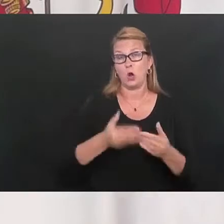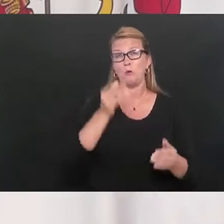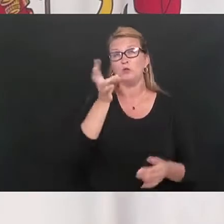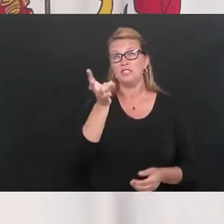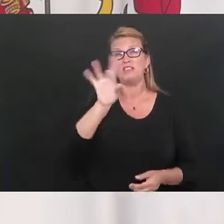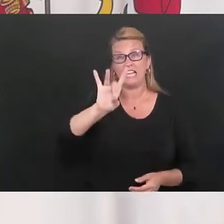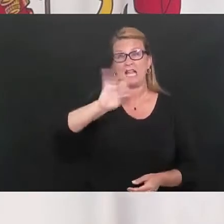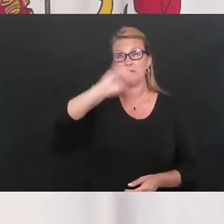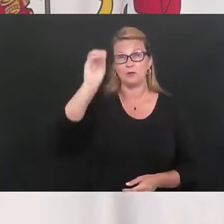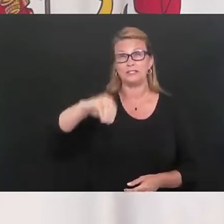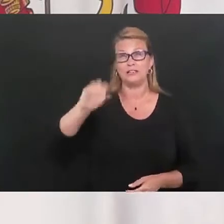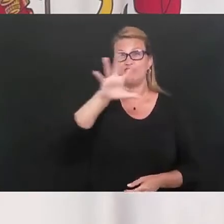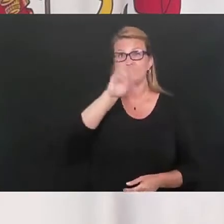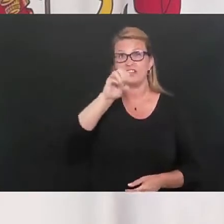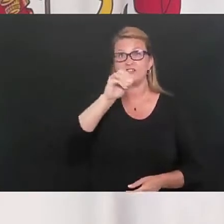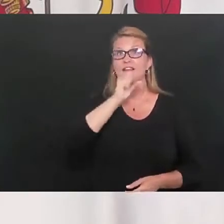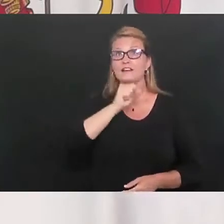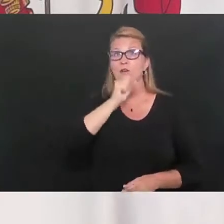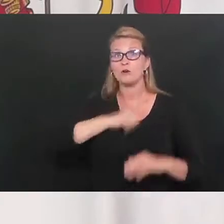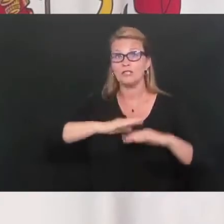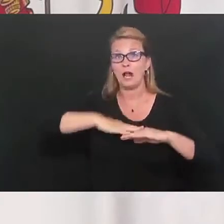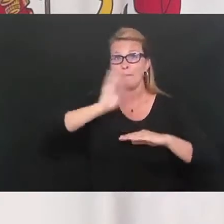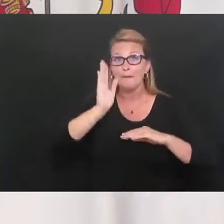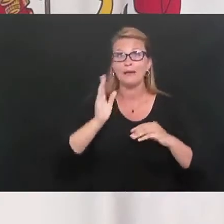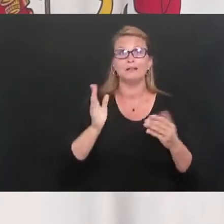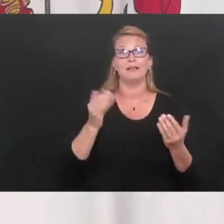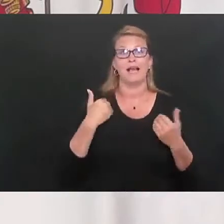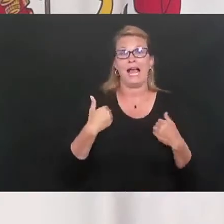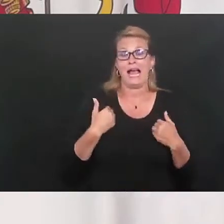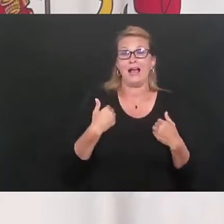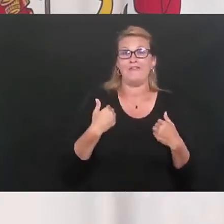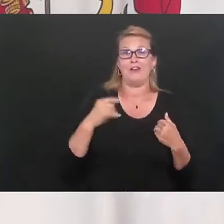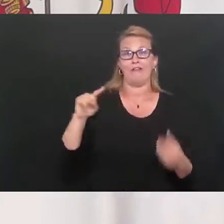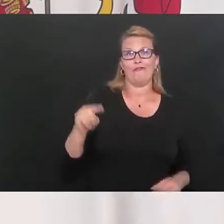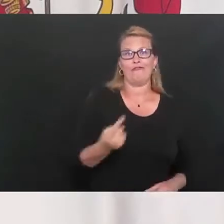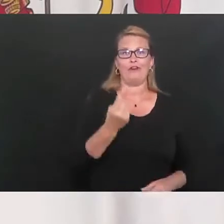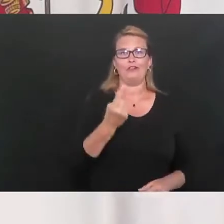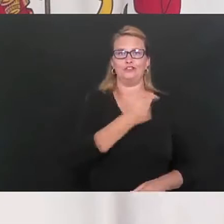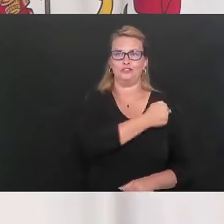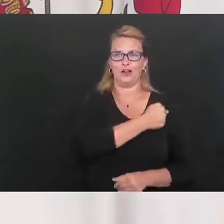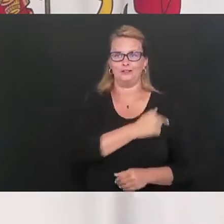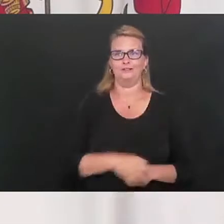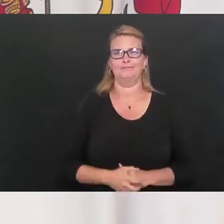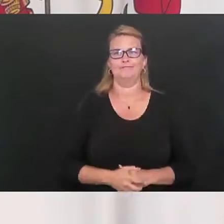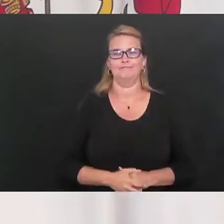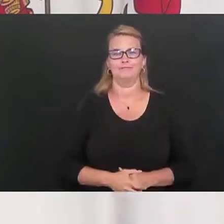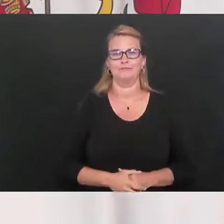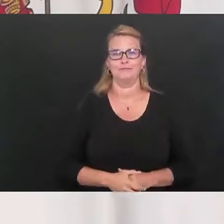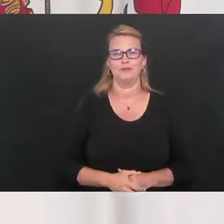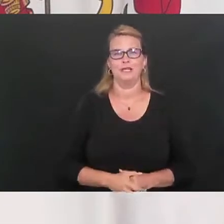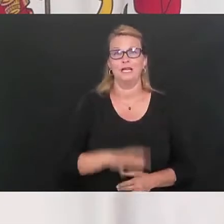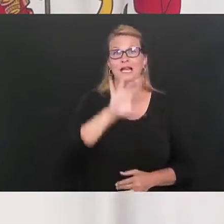of our 50-year-olds and older that have at least the first dose. We have